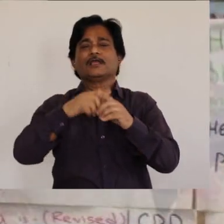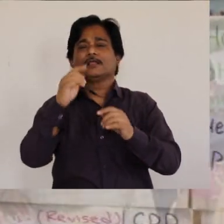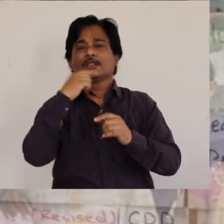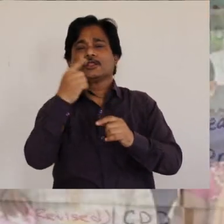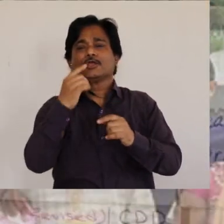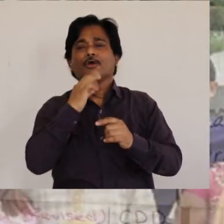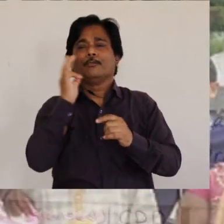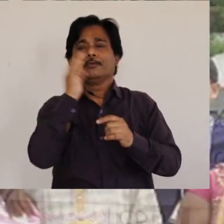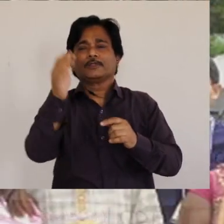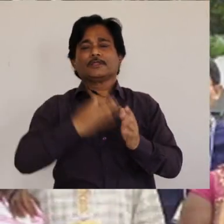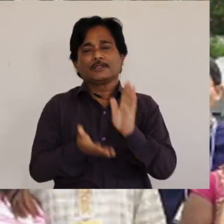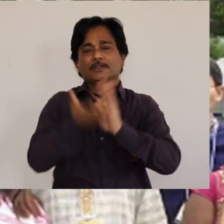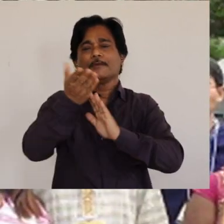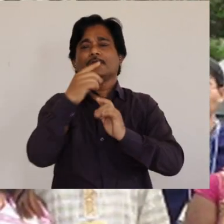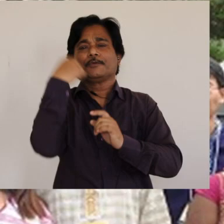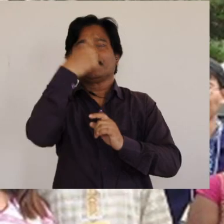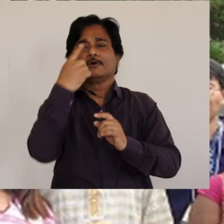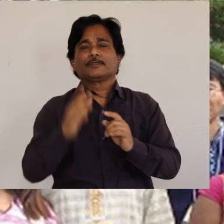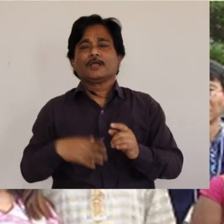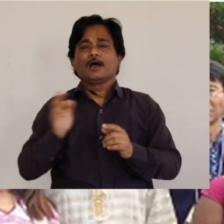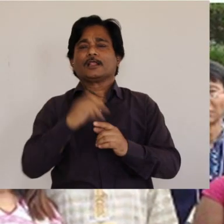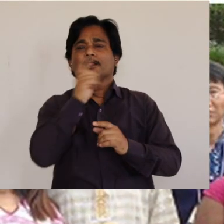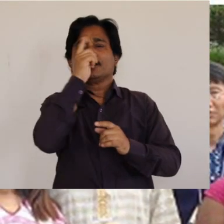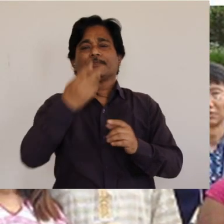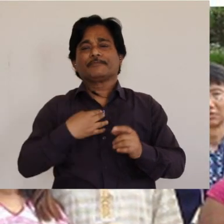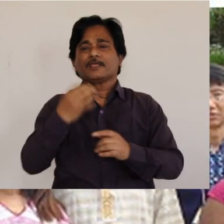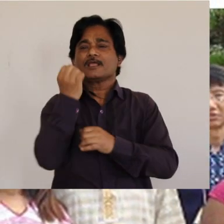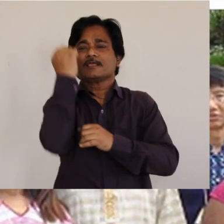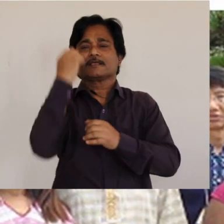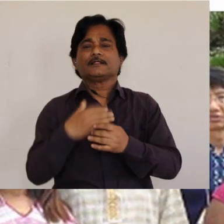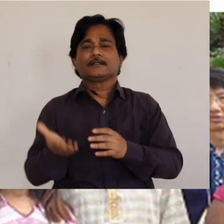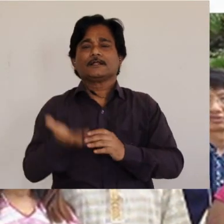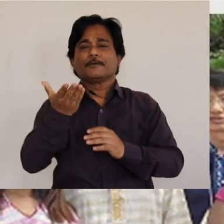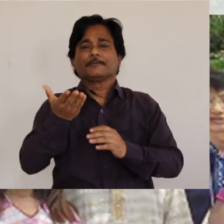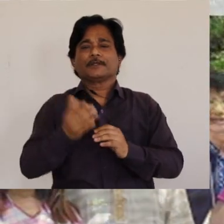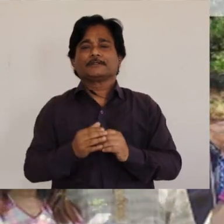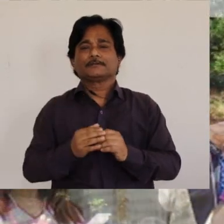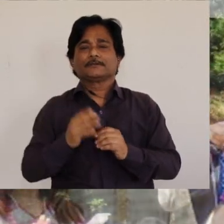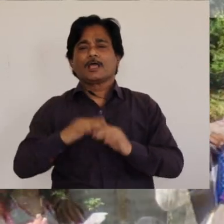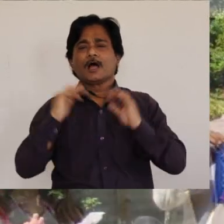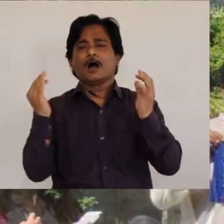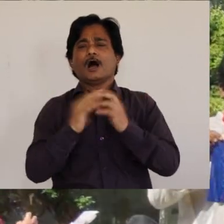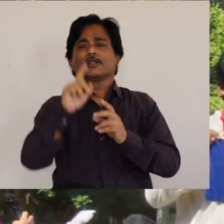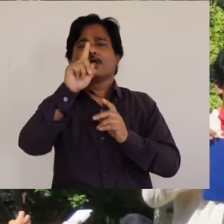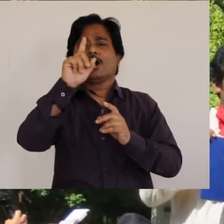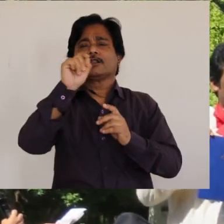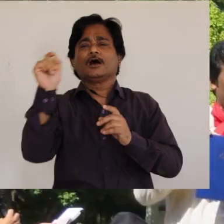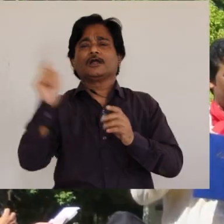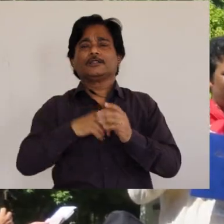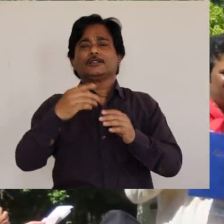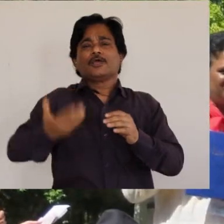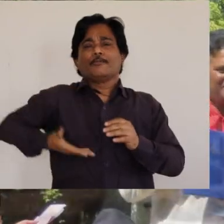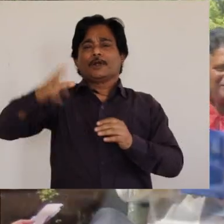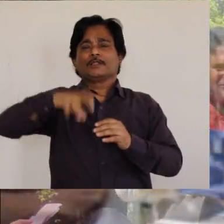very popular among the development workers and effective for leadership skill development. Around 100 people